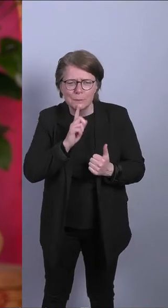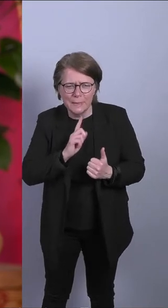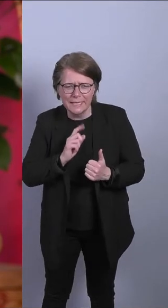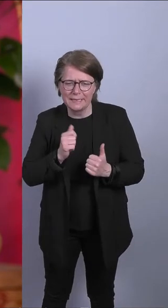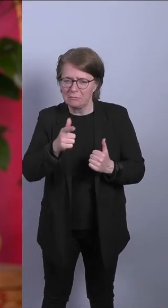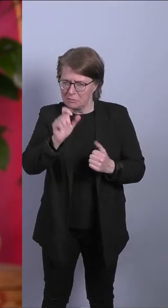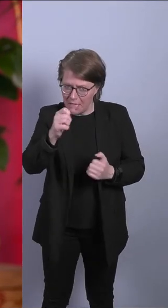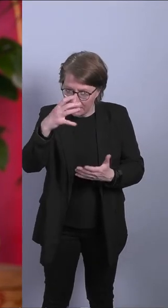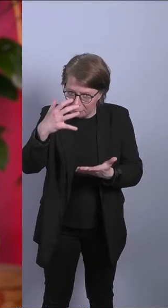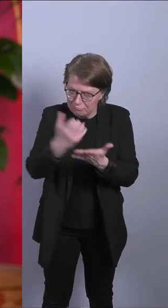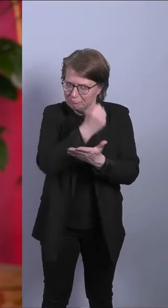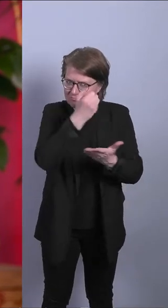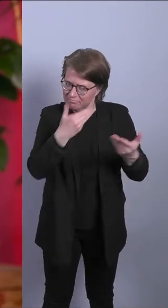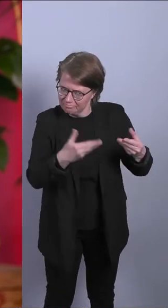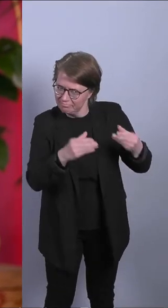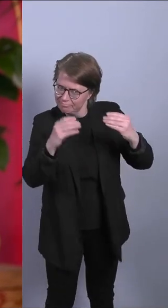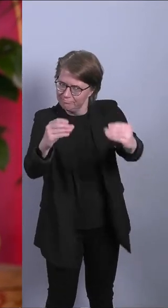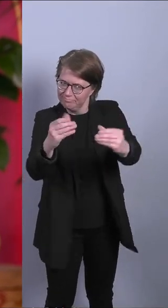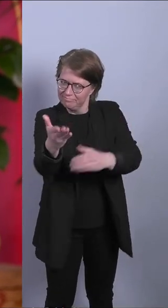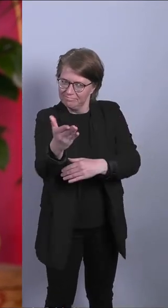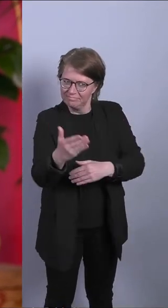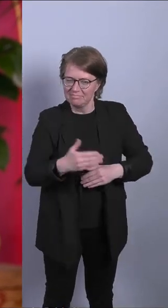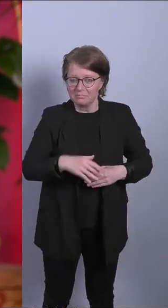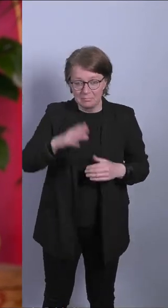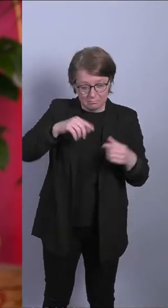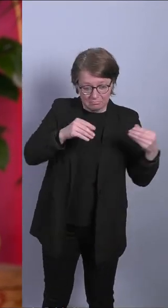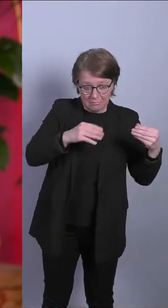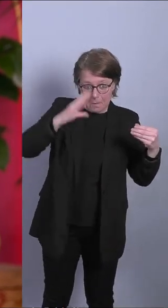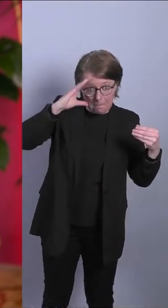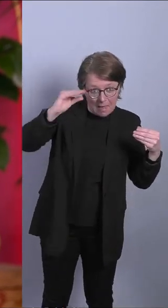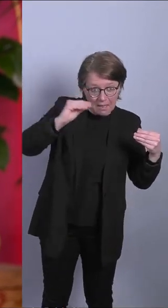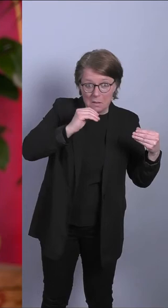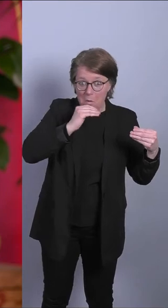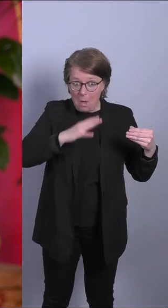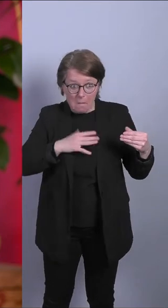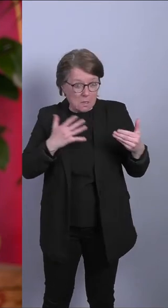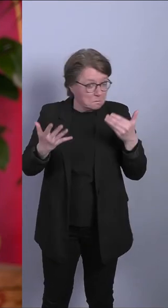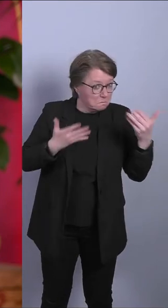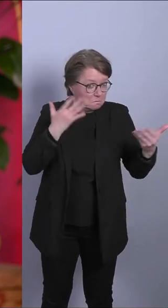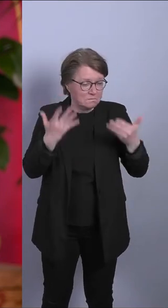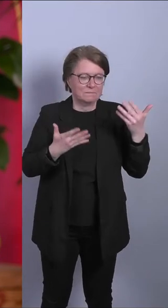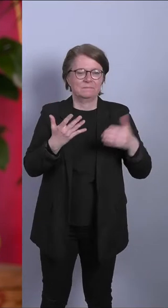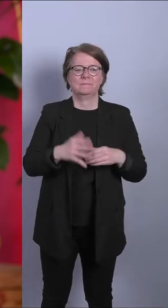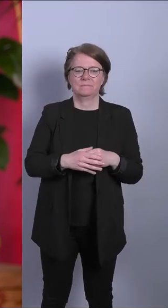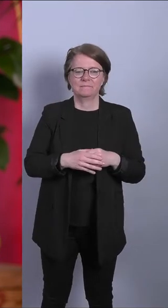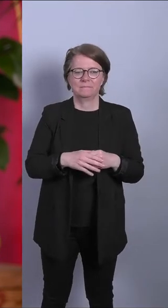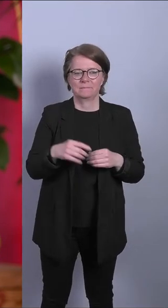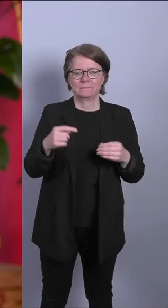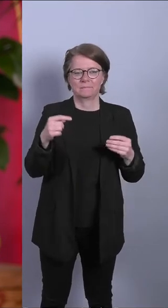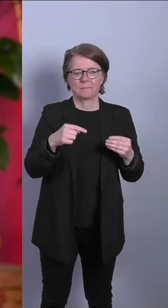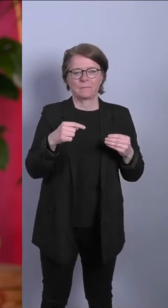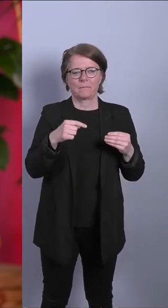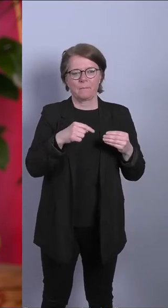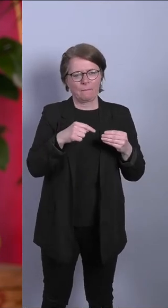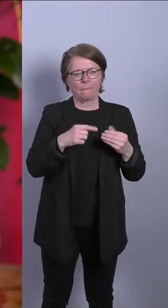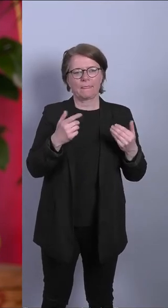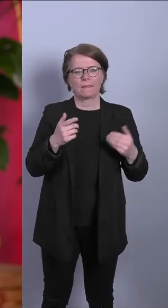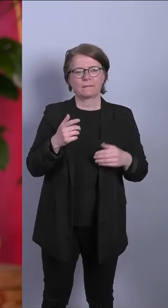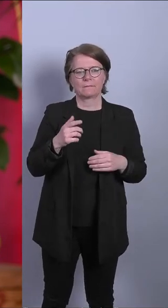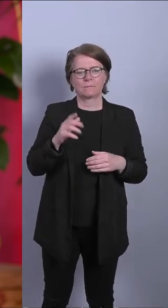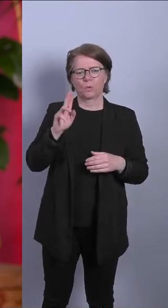you can win it, and the winner can pick it up at the UDAC, the Uniform Distribution